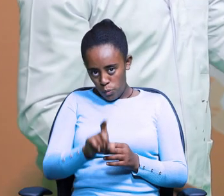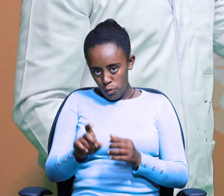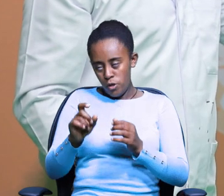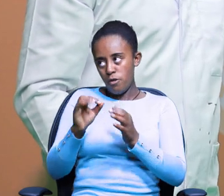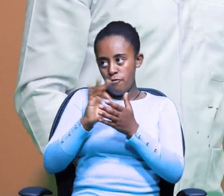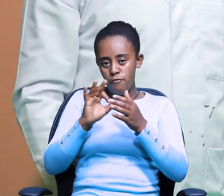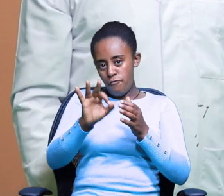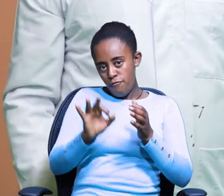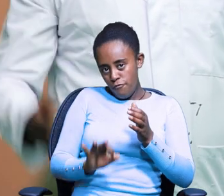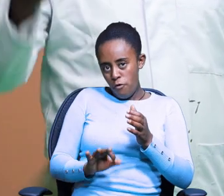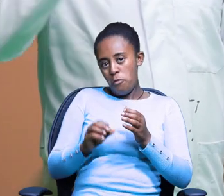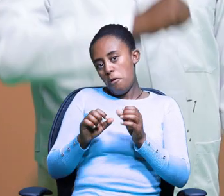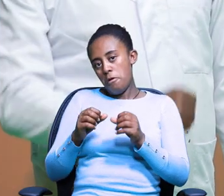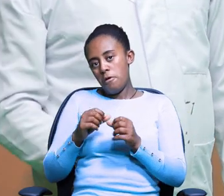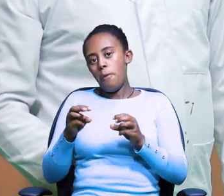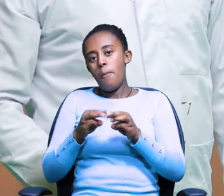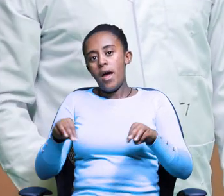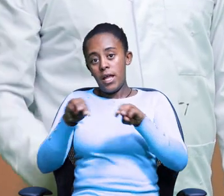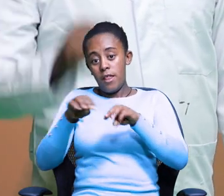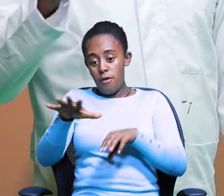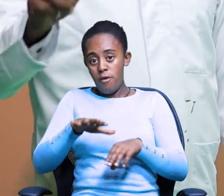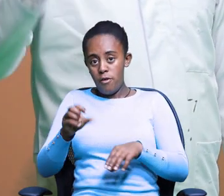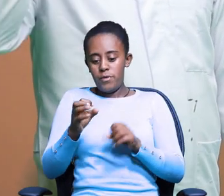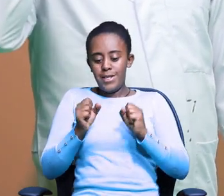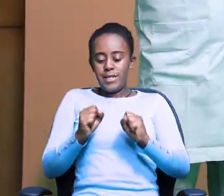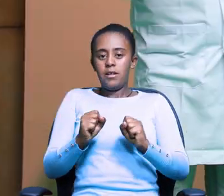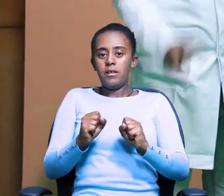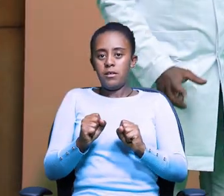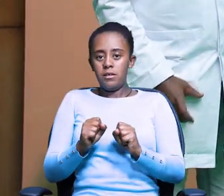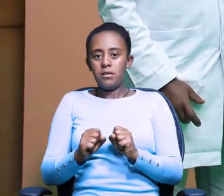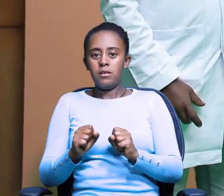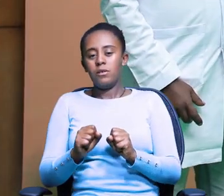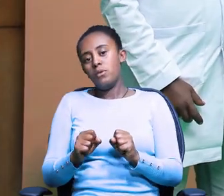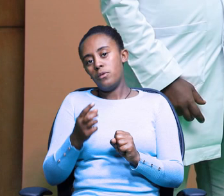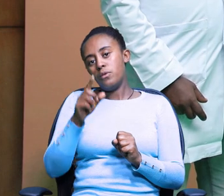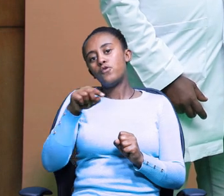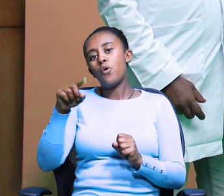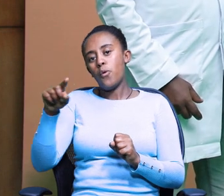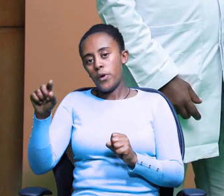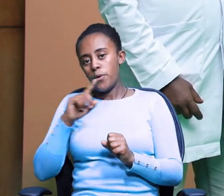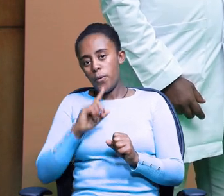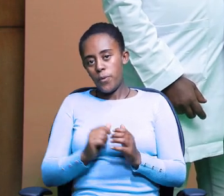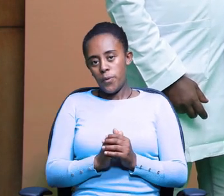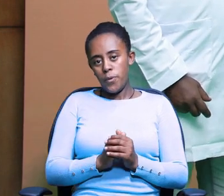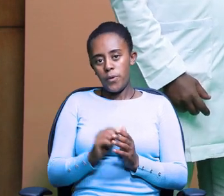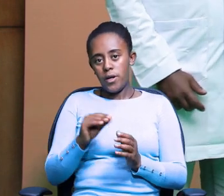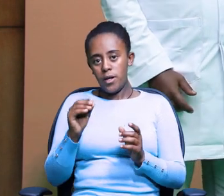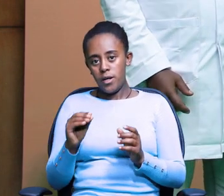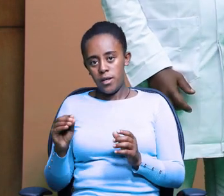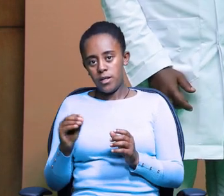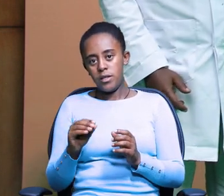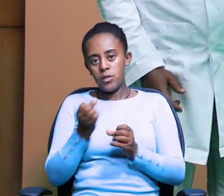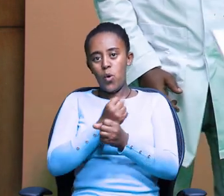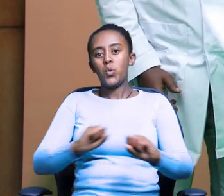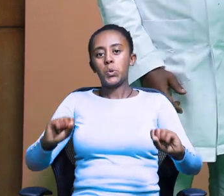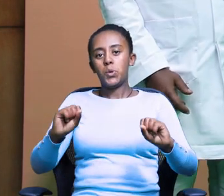this formula. The required one is magnetic field strength of solenoid. And there is a solution.